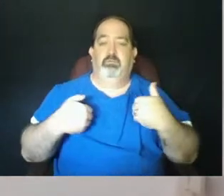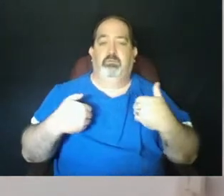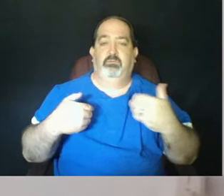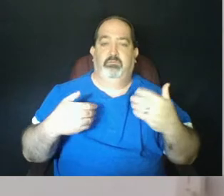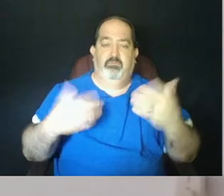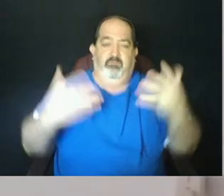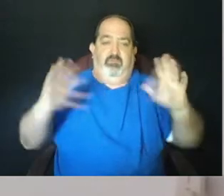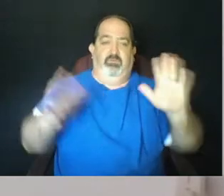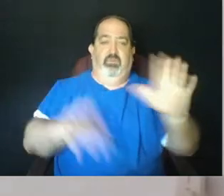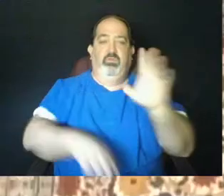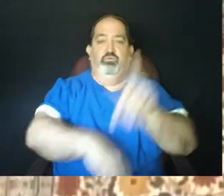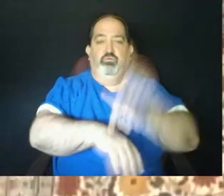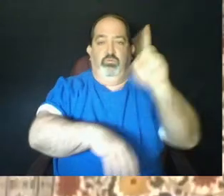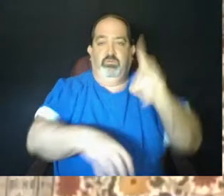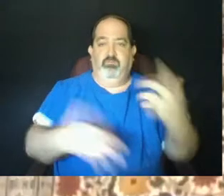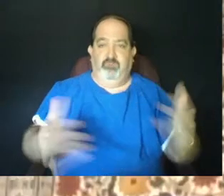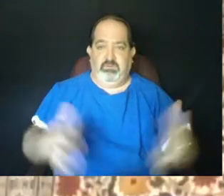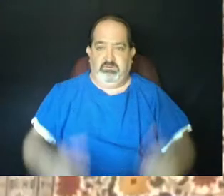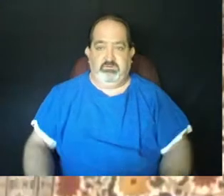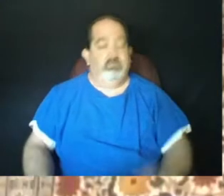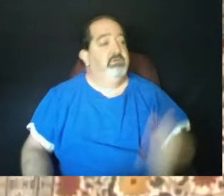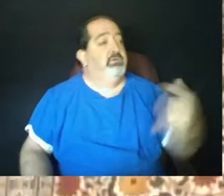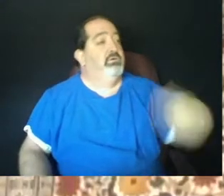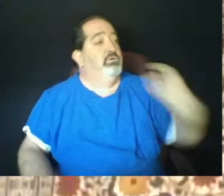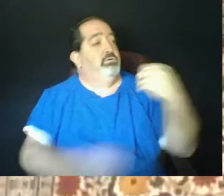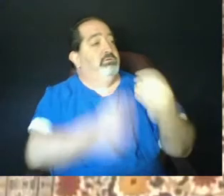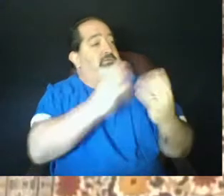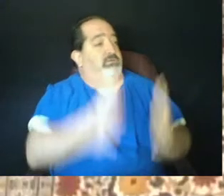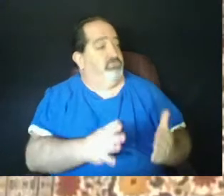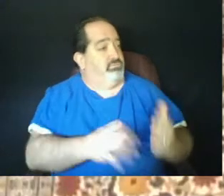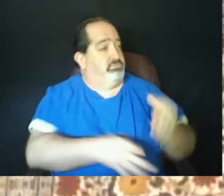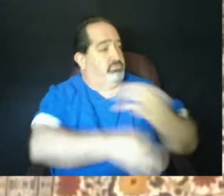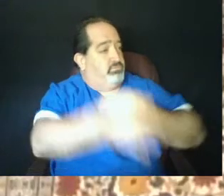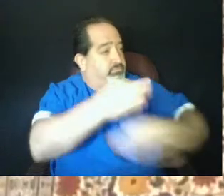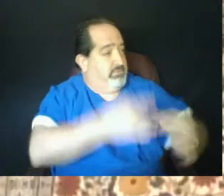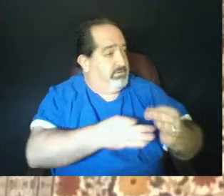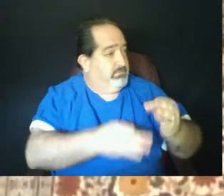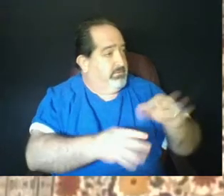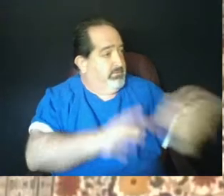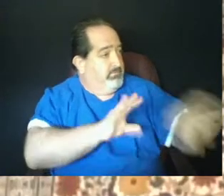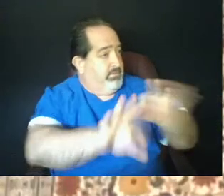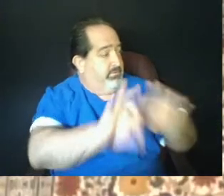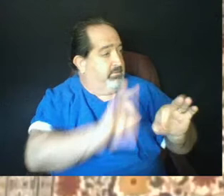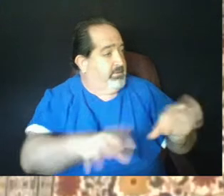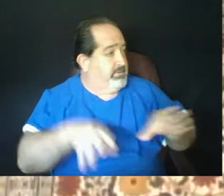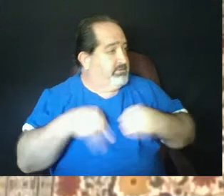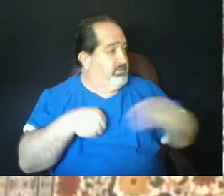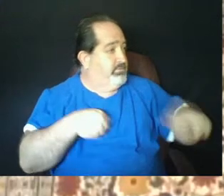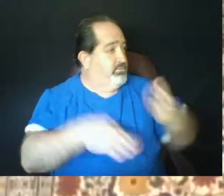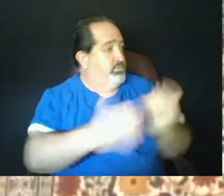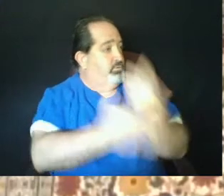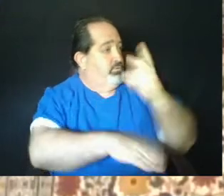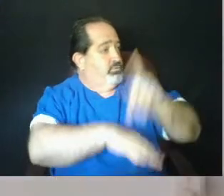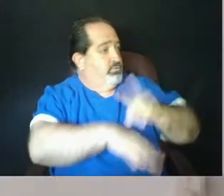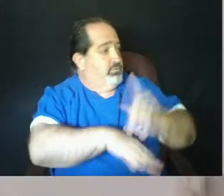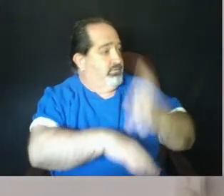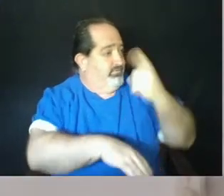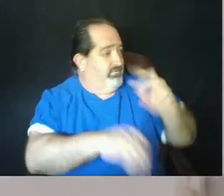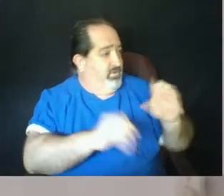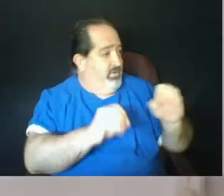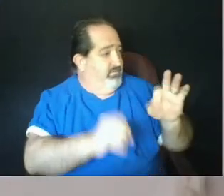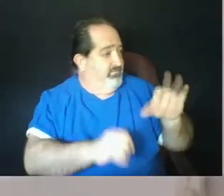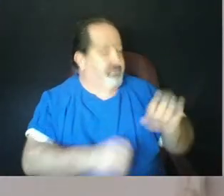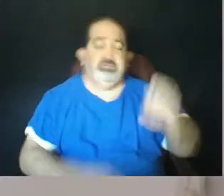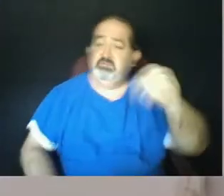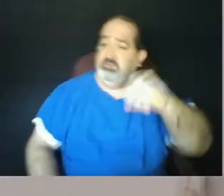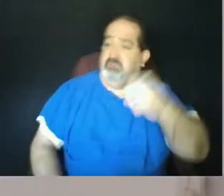duties. Have the successors to these offices been nominated and accepted the respective duties of their new office? They have,